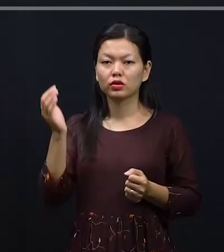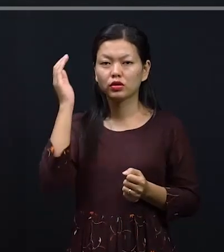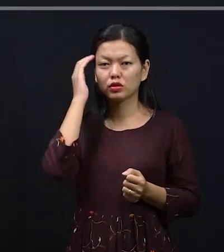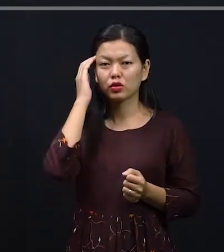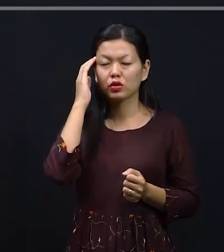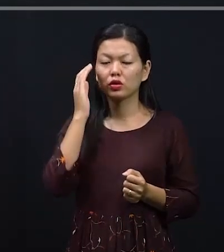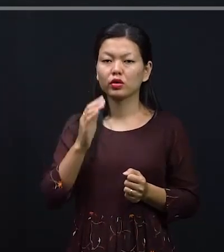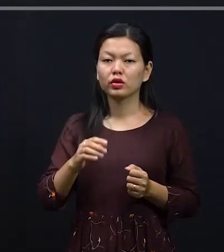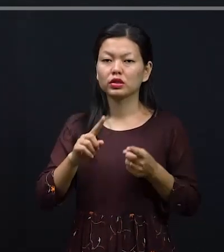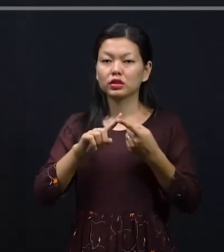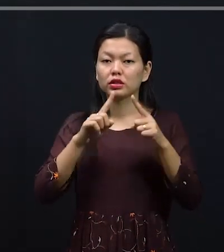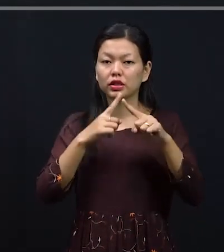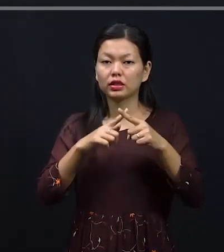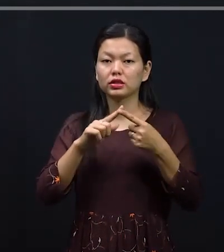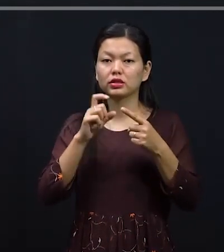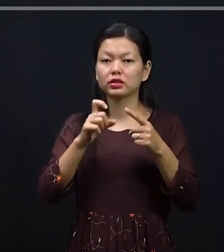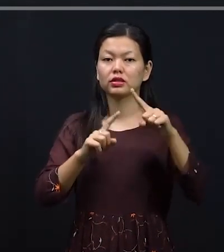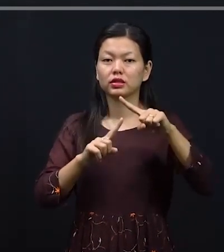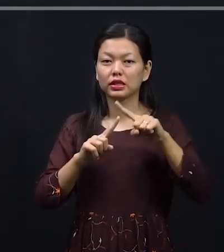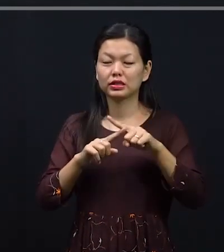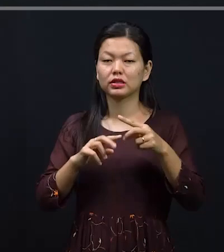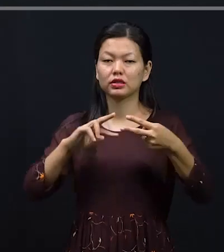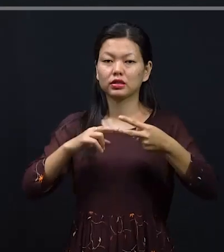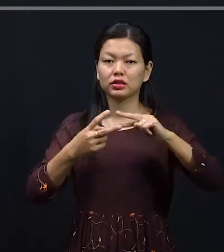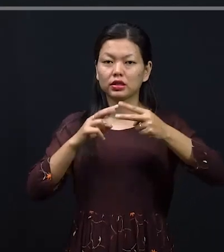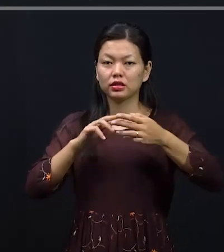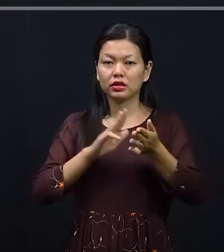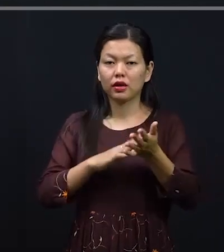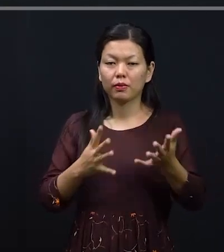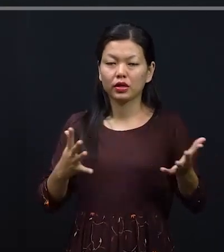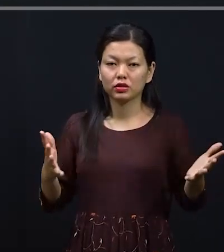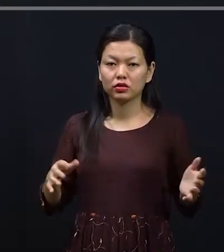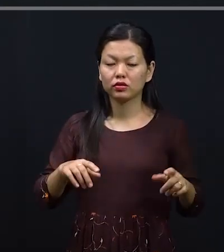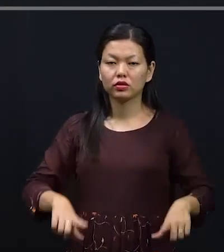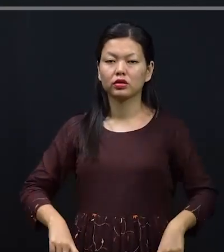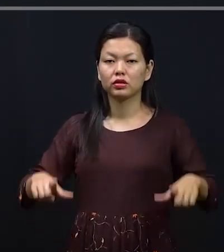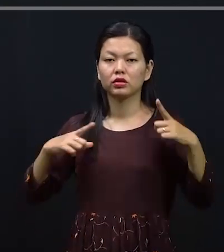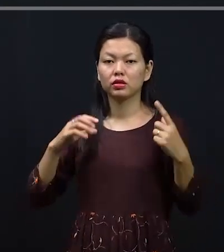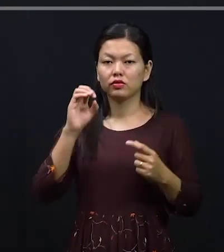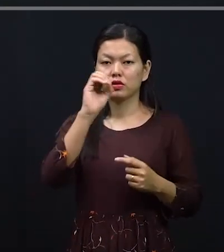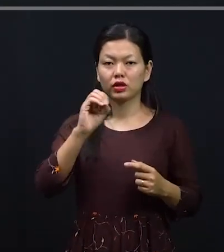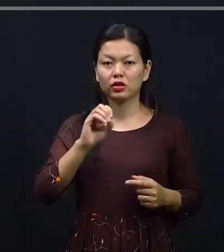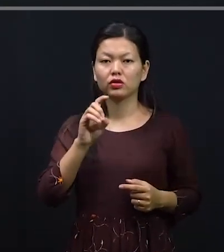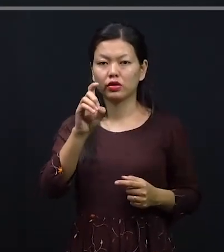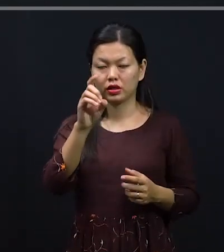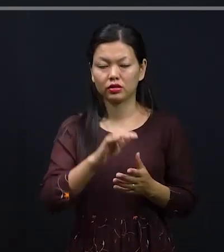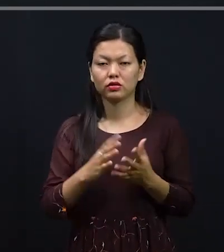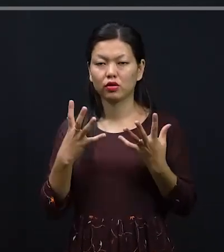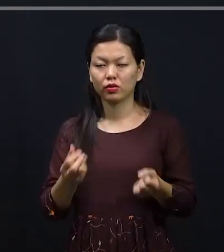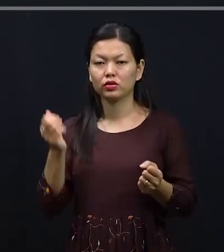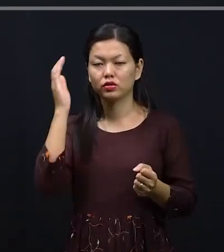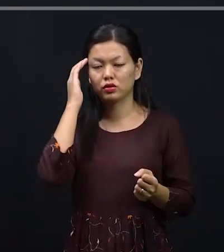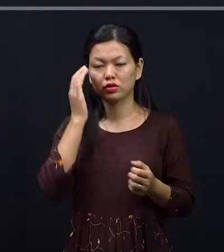material of living organisms. So a bacteriophage is one which infects or which